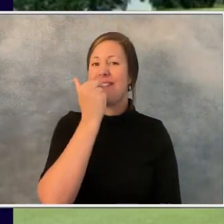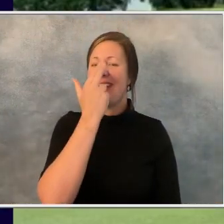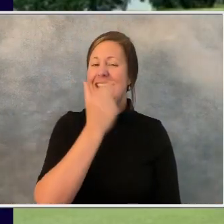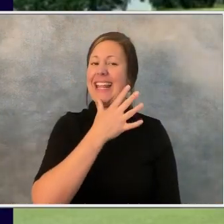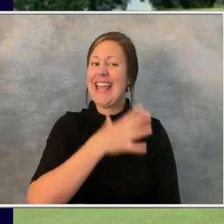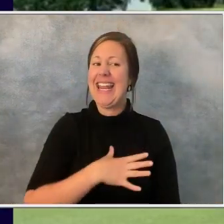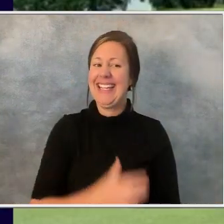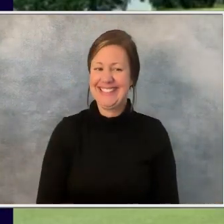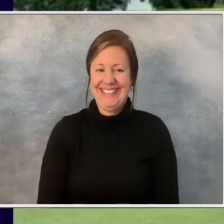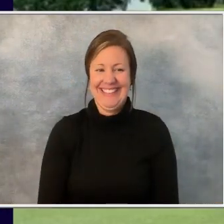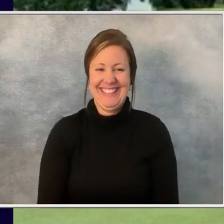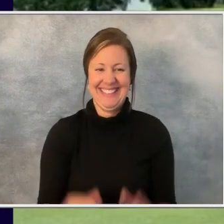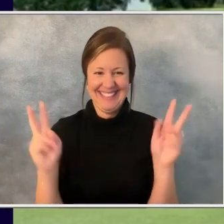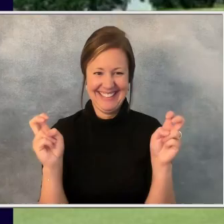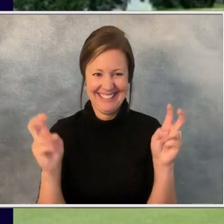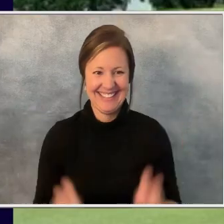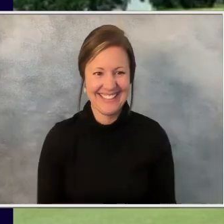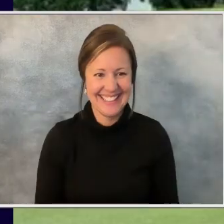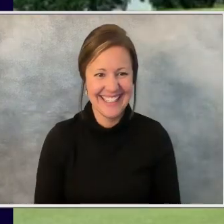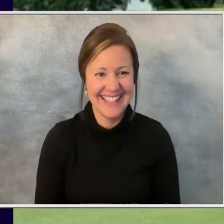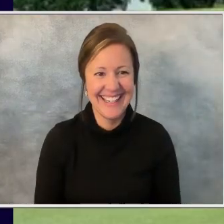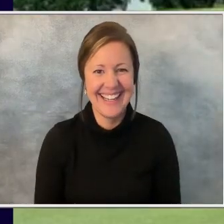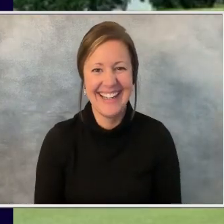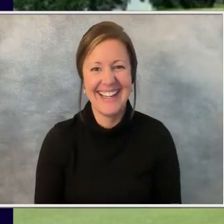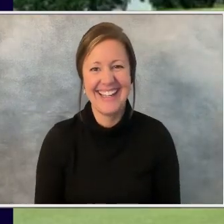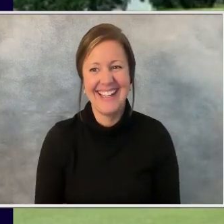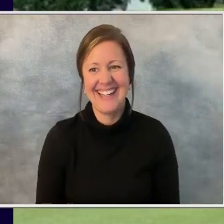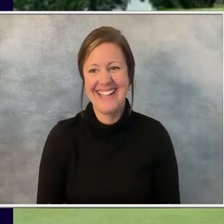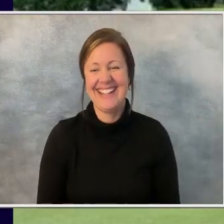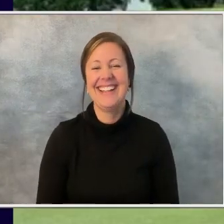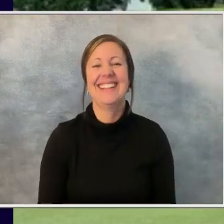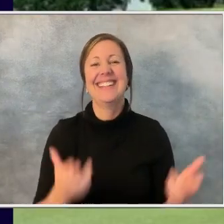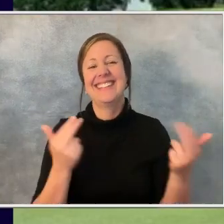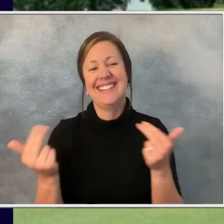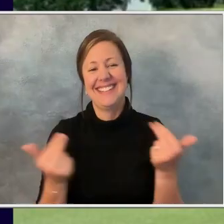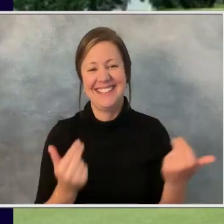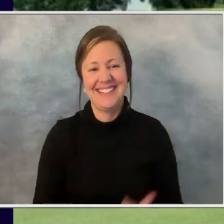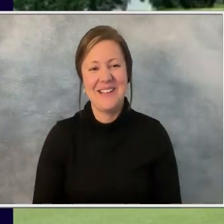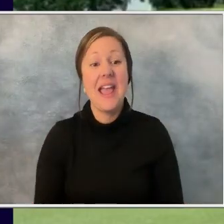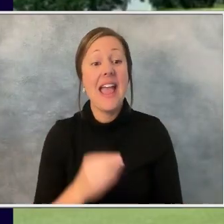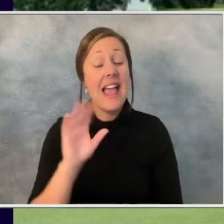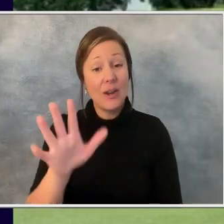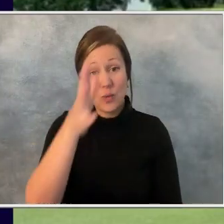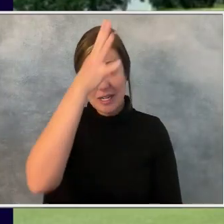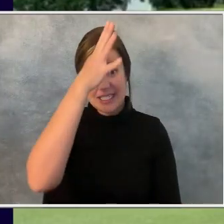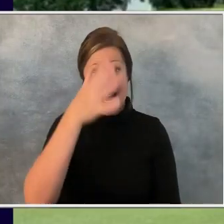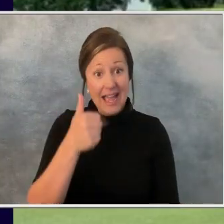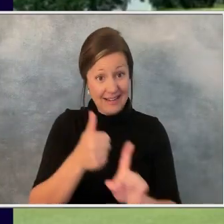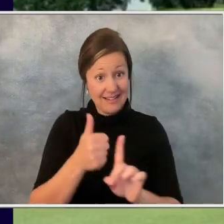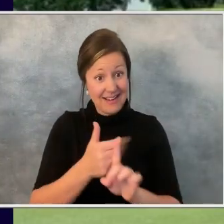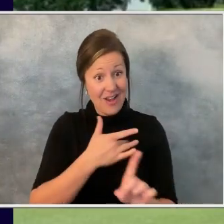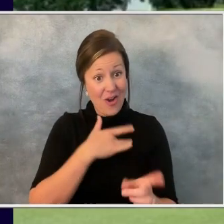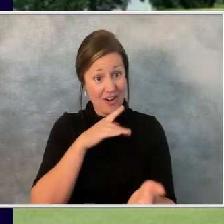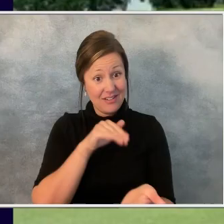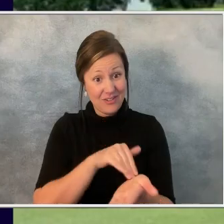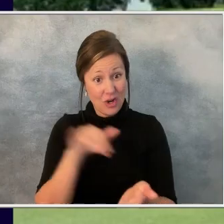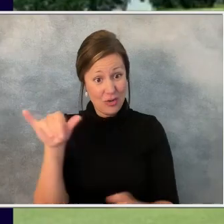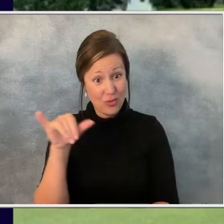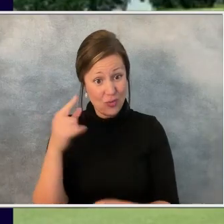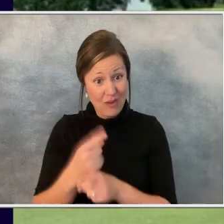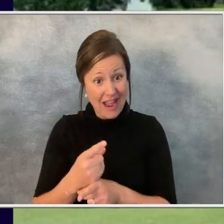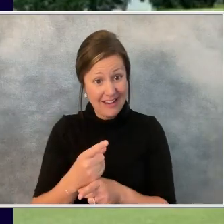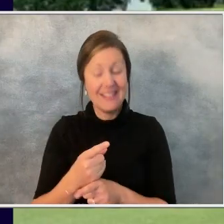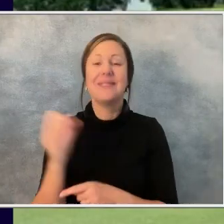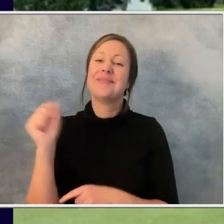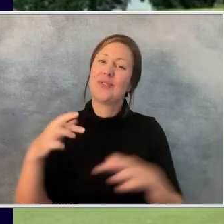humor. Yeah. And your dad is a cardiologist, so He's medicine runs retired in the now, but family. Do